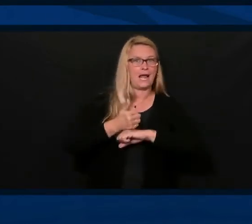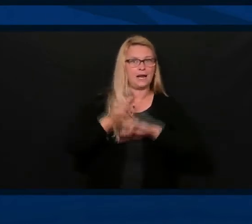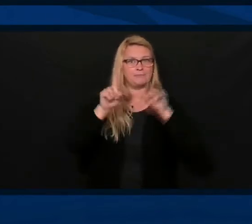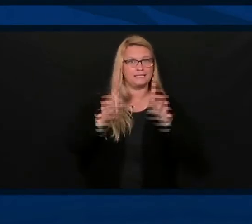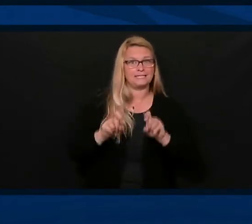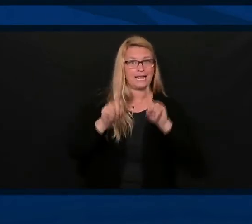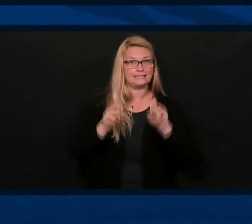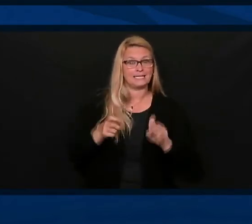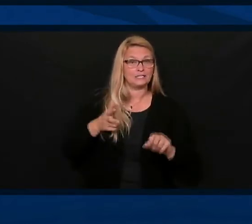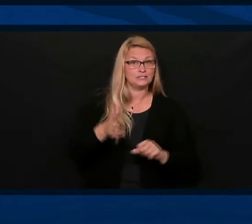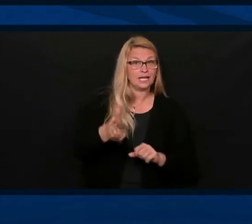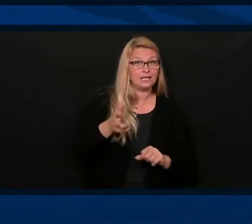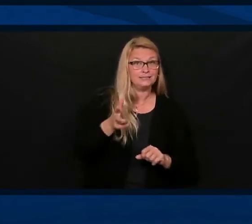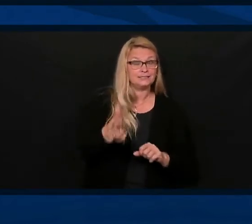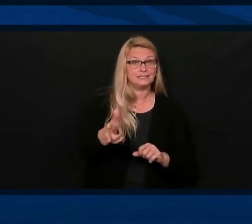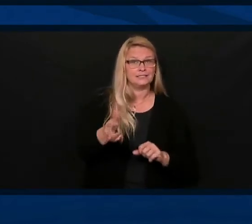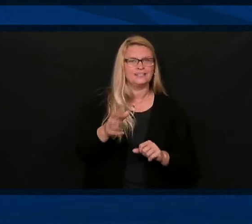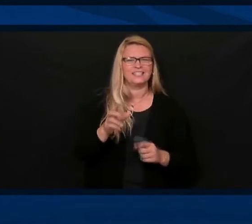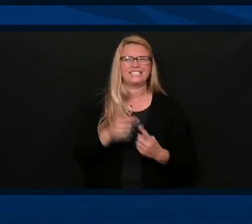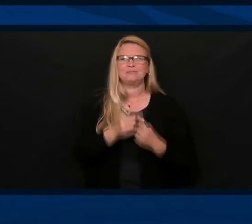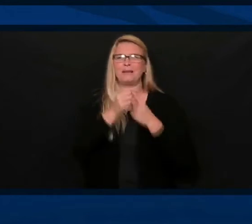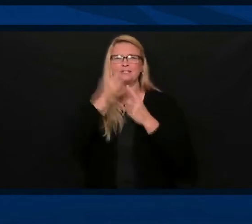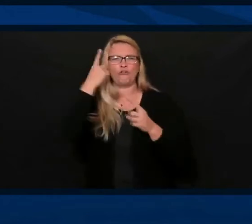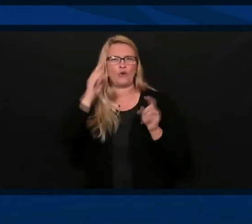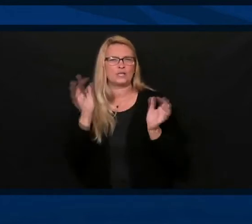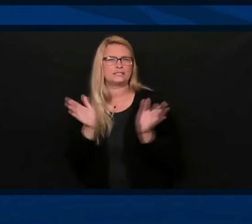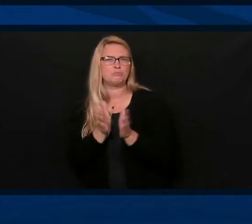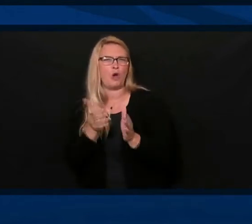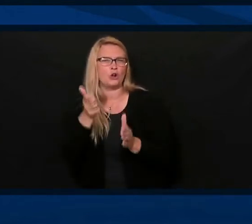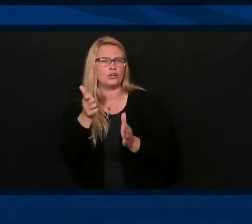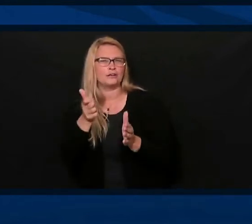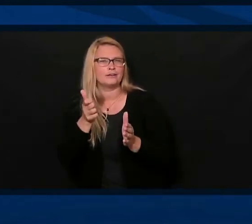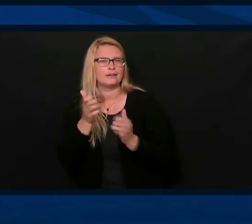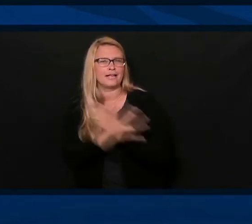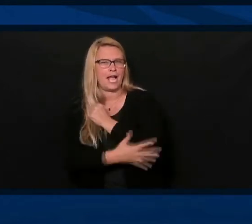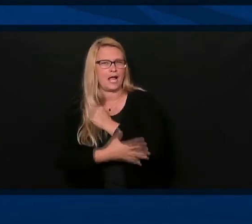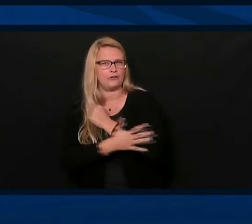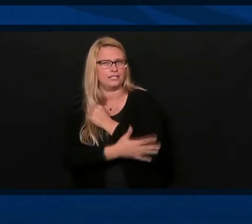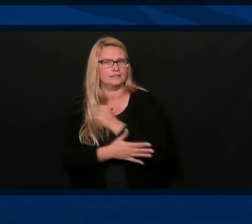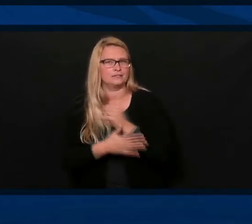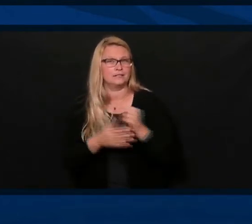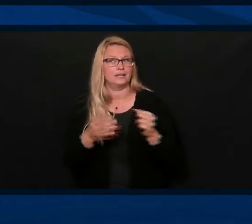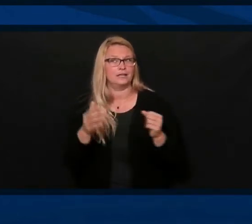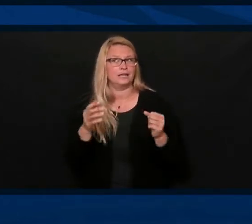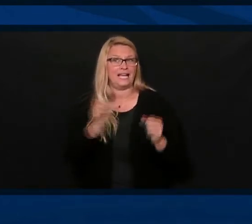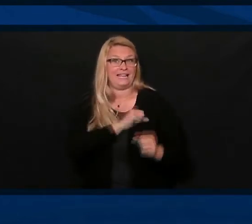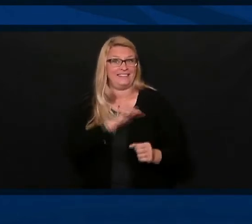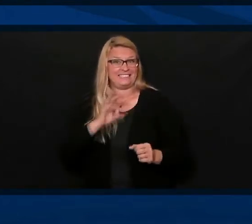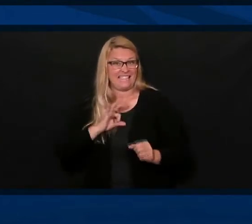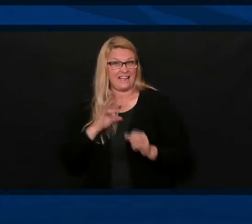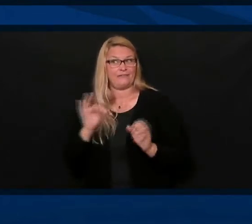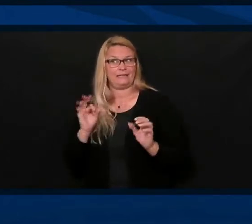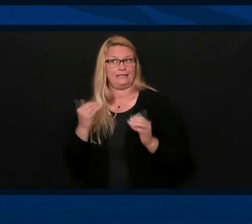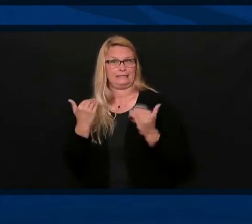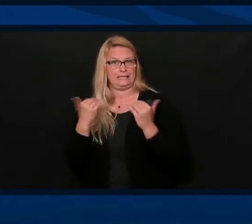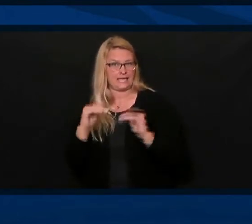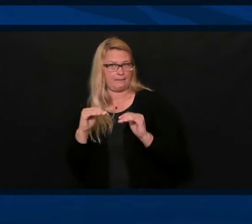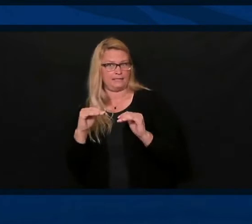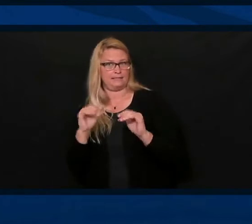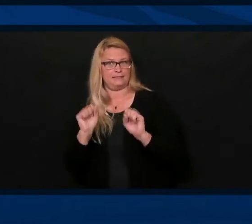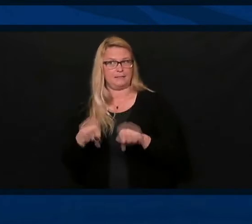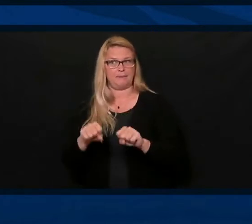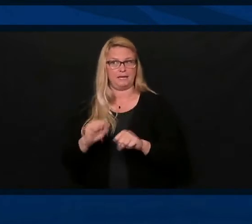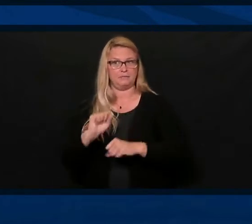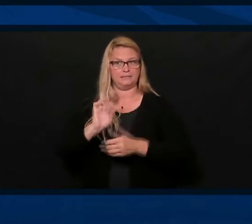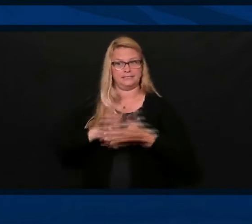to, especially in the smaller counties where the staff is somewhat limited, the ability to get these scheduled